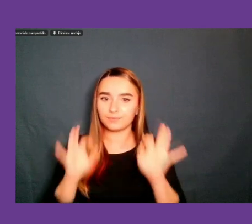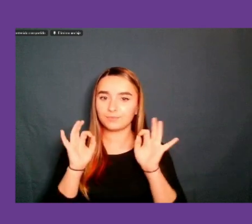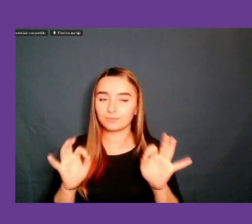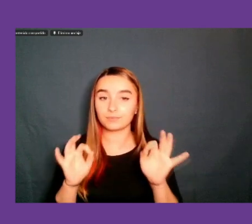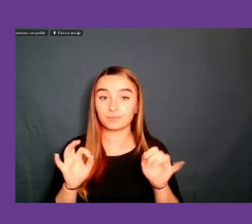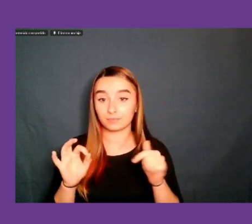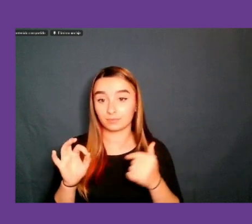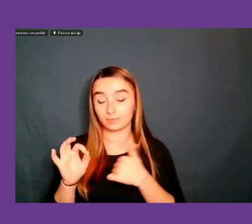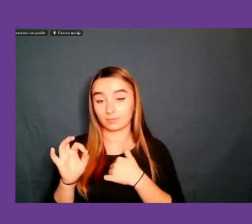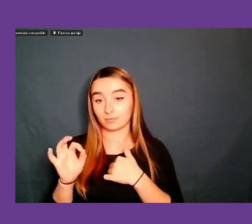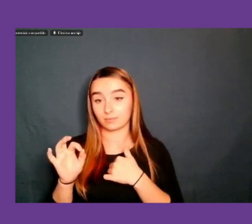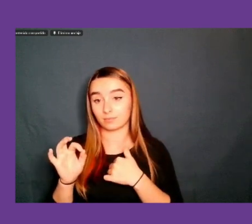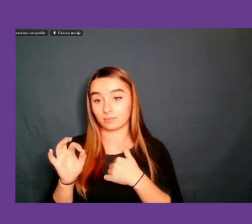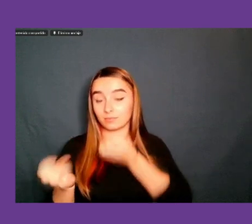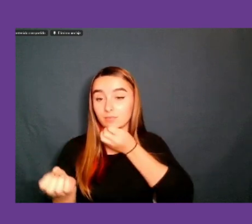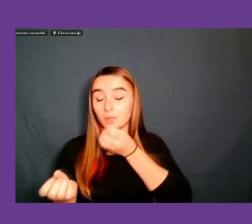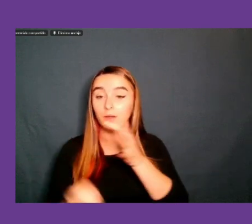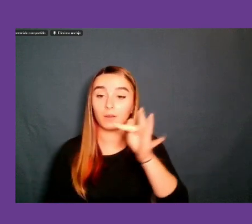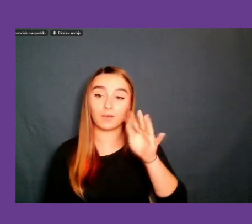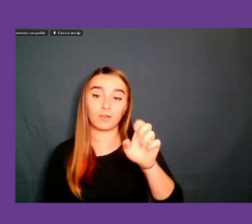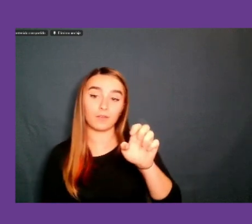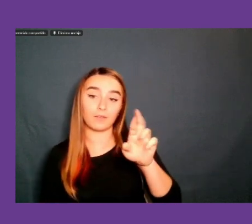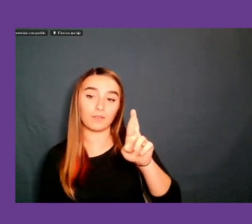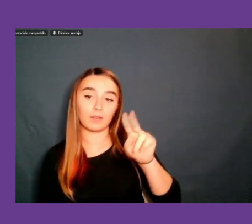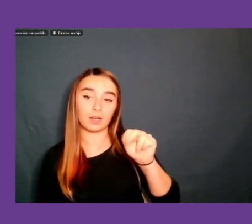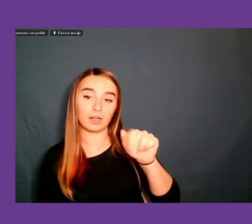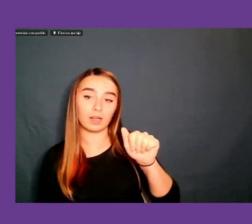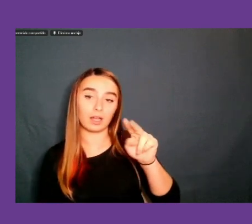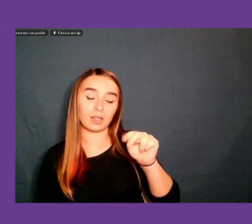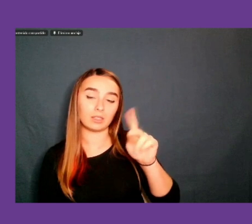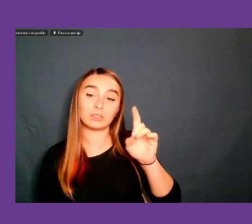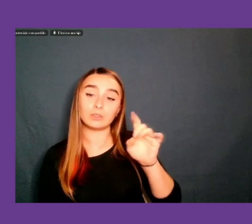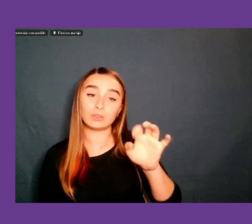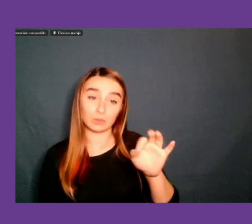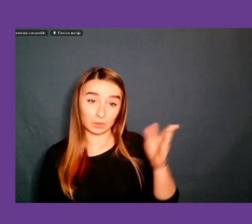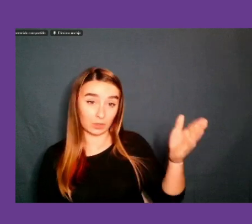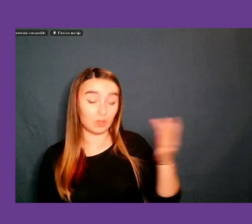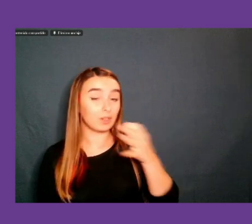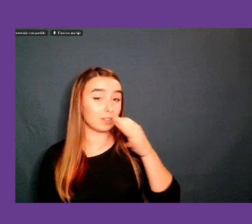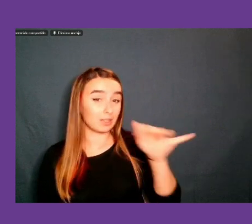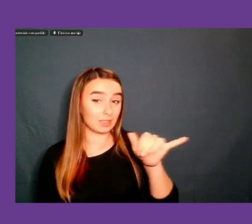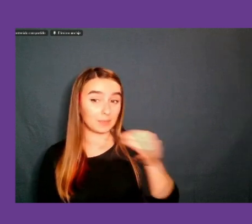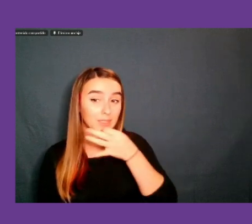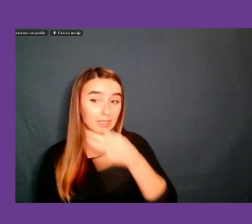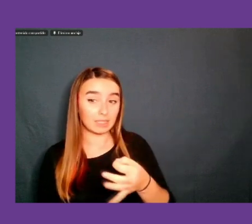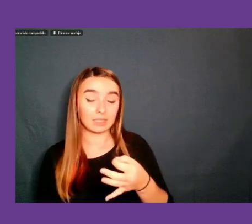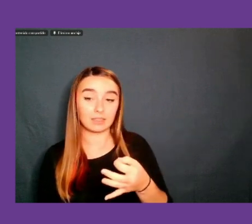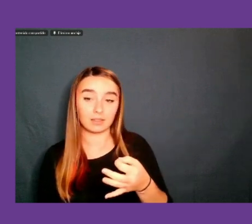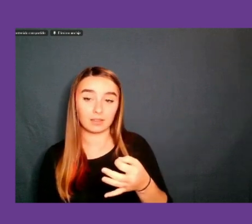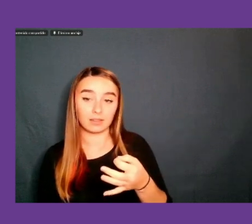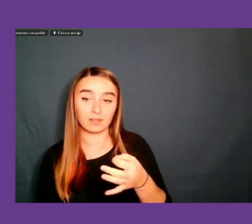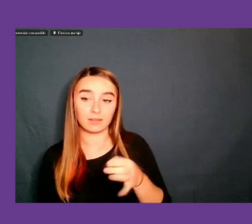a comment. Fernando, I quote the yen the